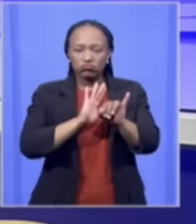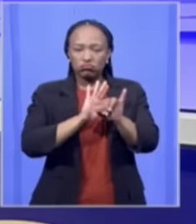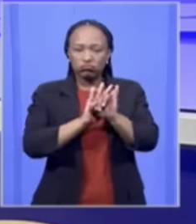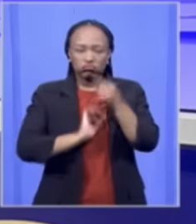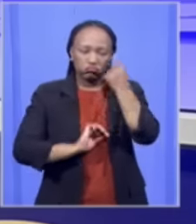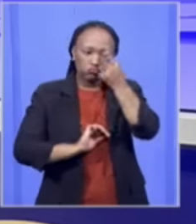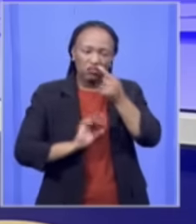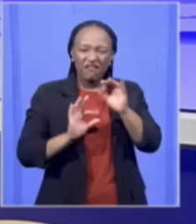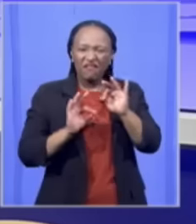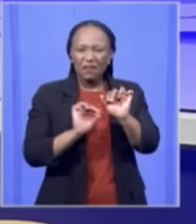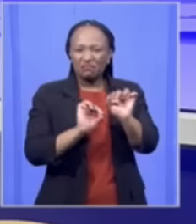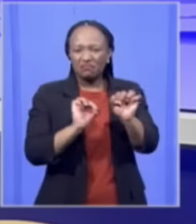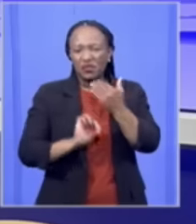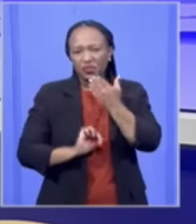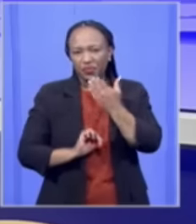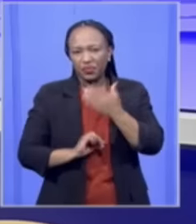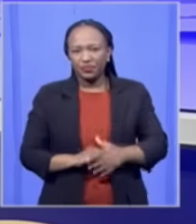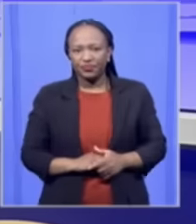setseng.